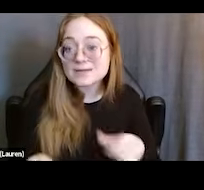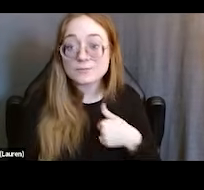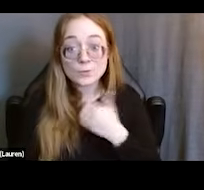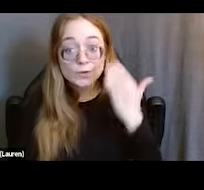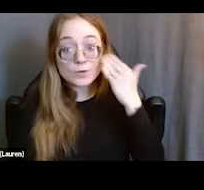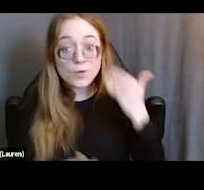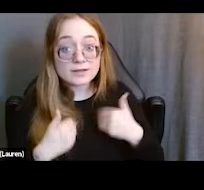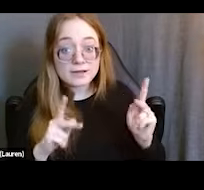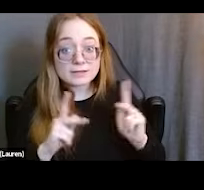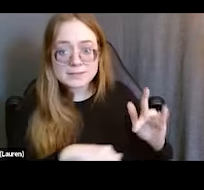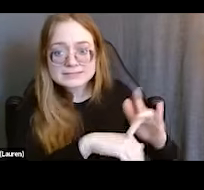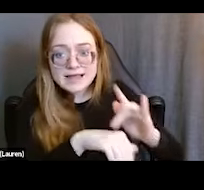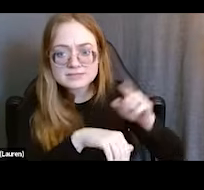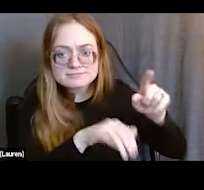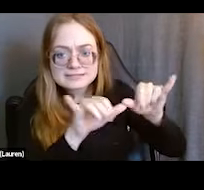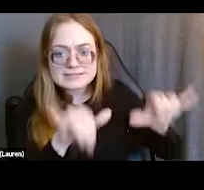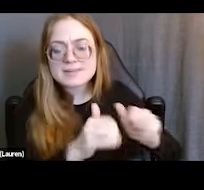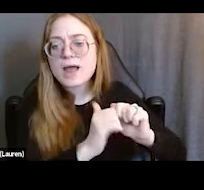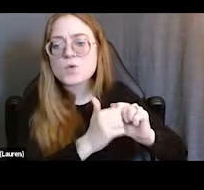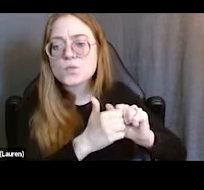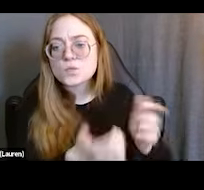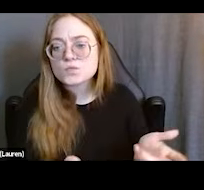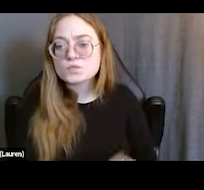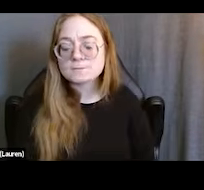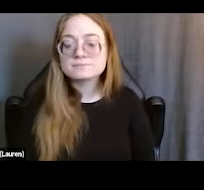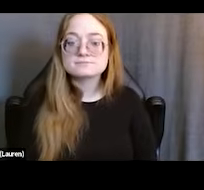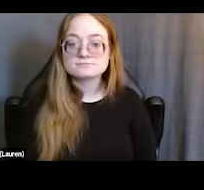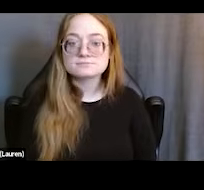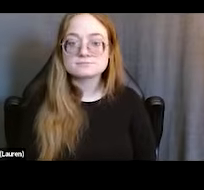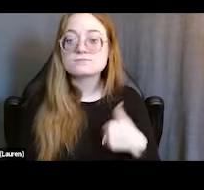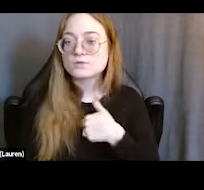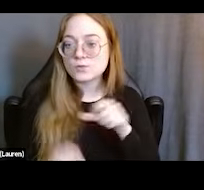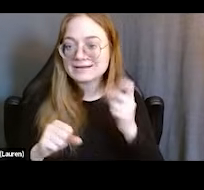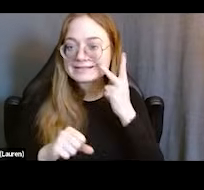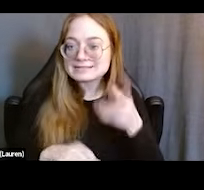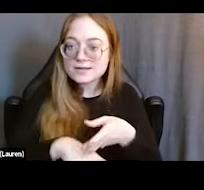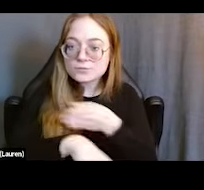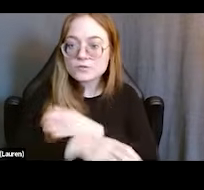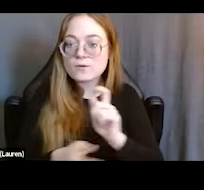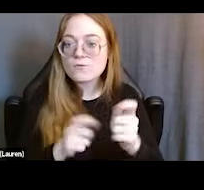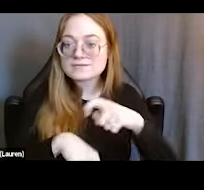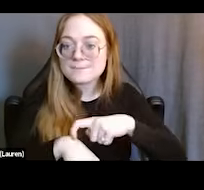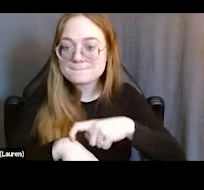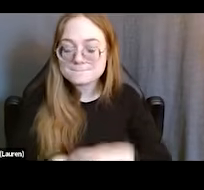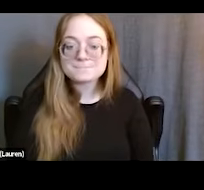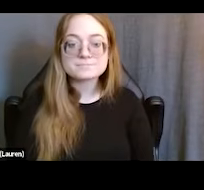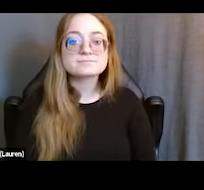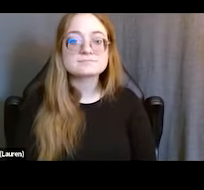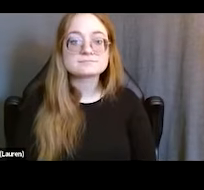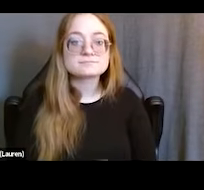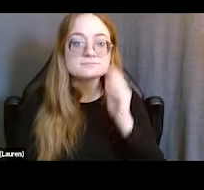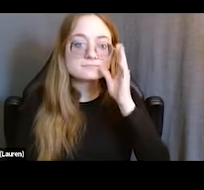people are touching on those systems and how they're touching on, and so we can see our progress over time. And that this is